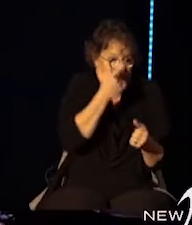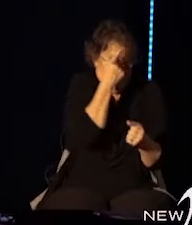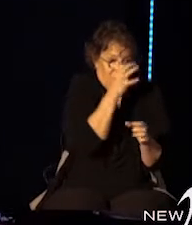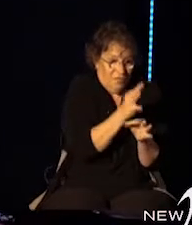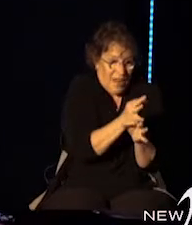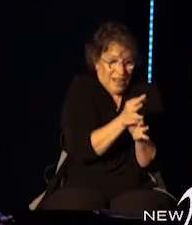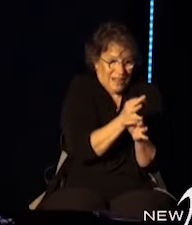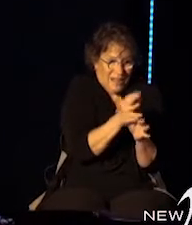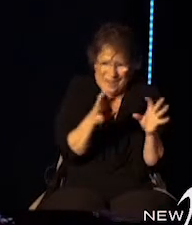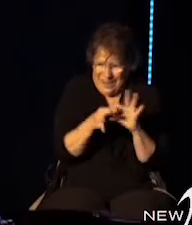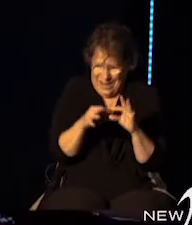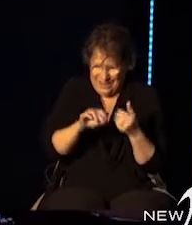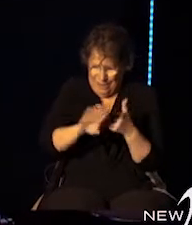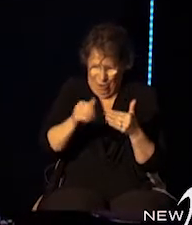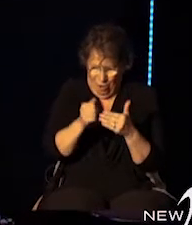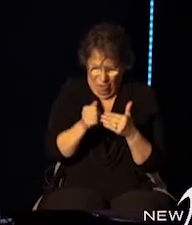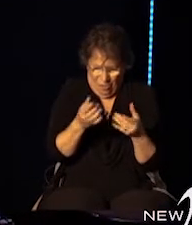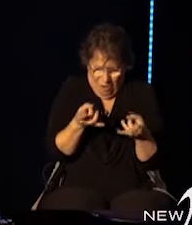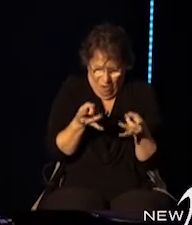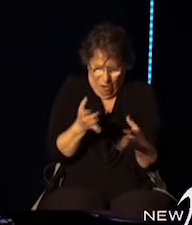That's where we were that day.